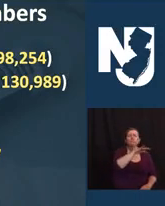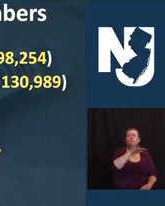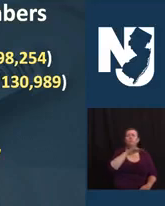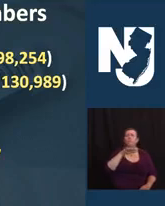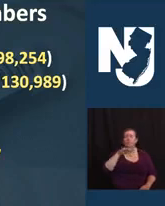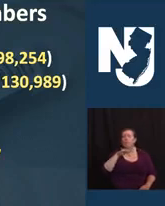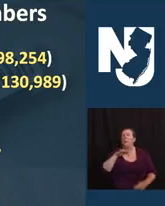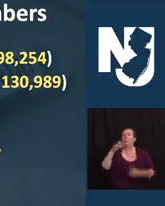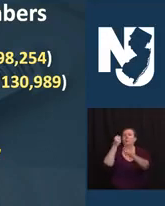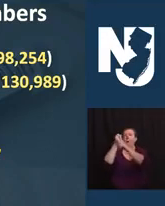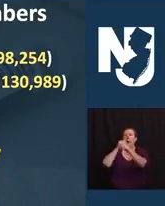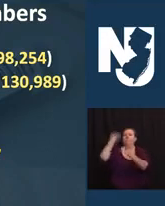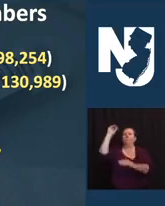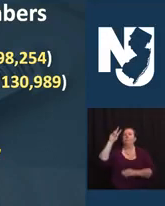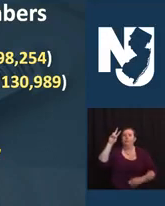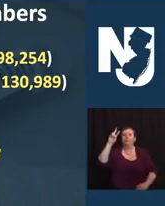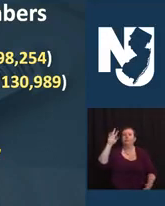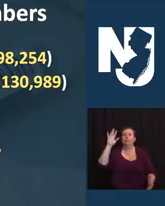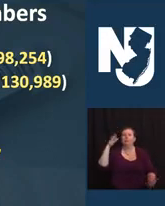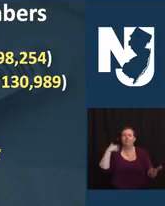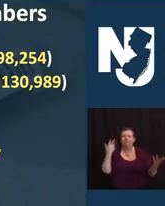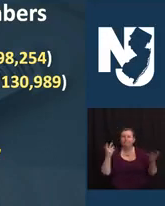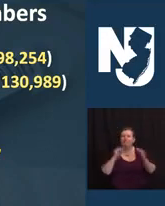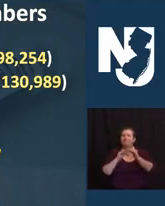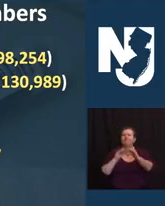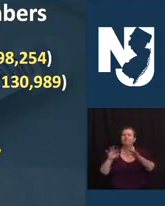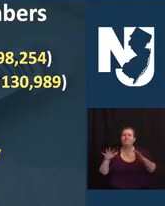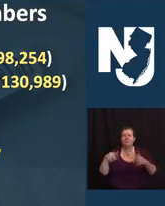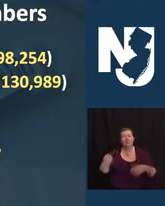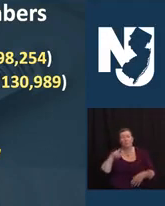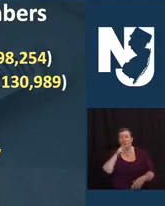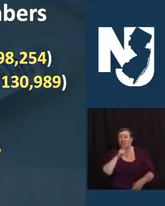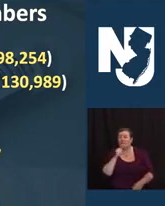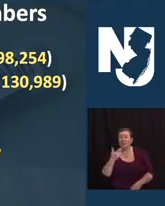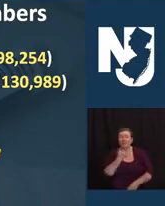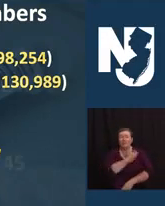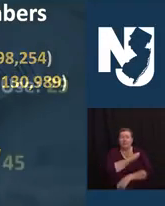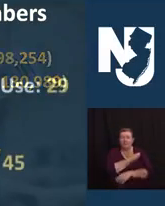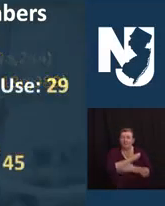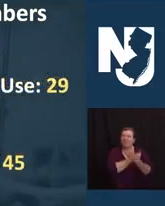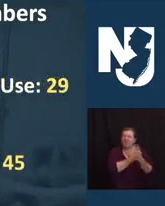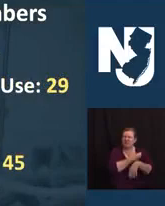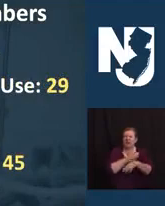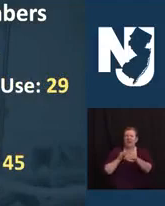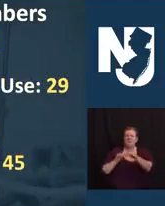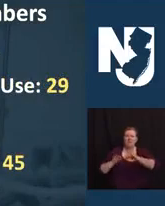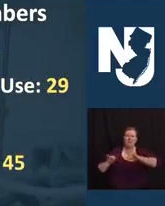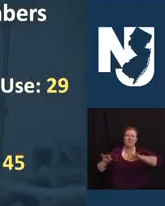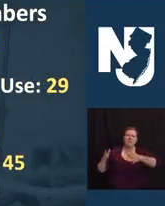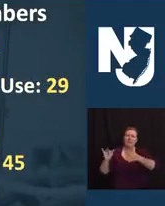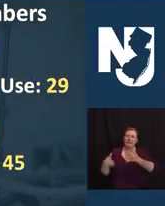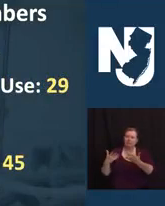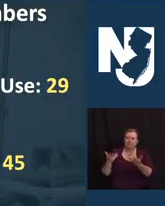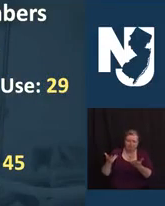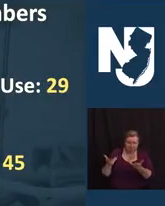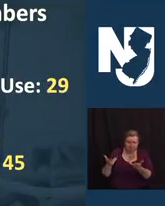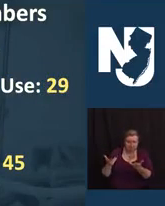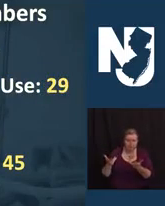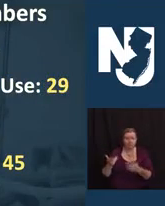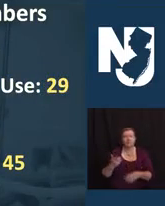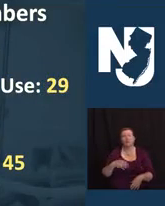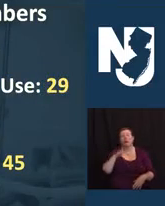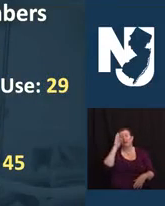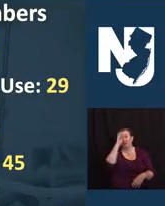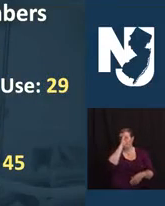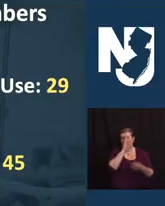because of the rapid spread among the unvaccinated. And looking to our hospitals, the numbers are up moderately from